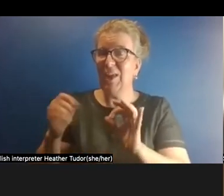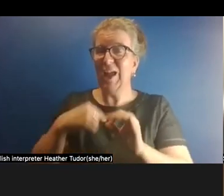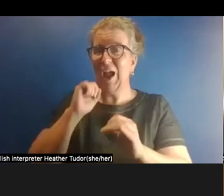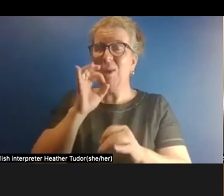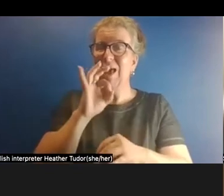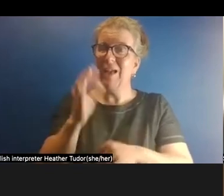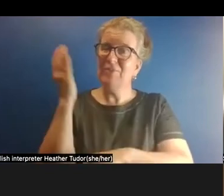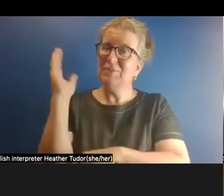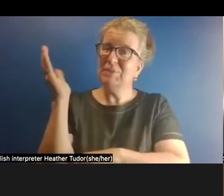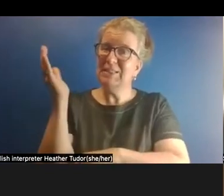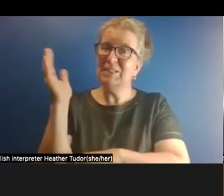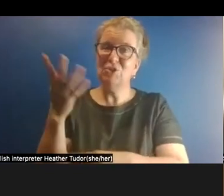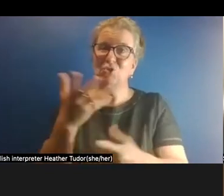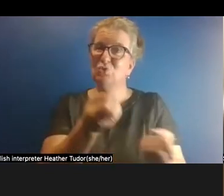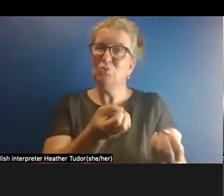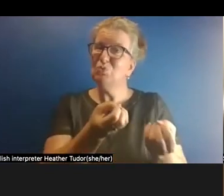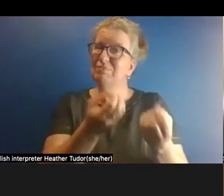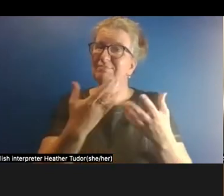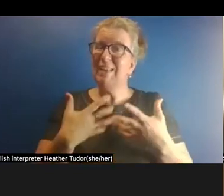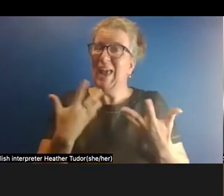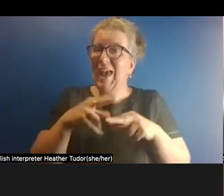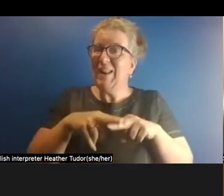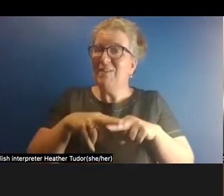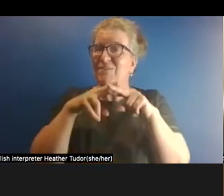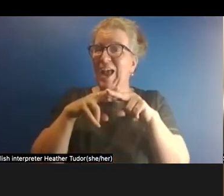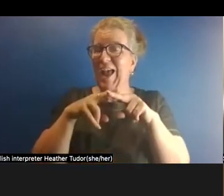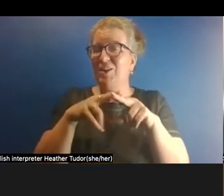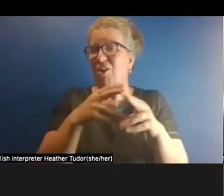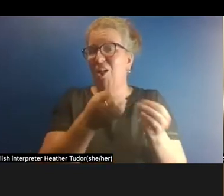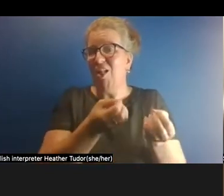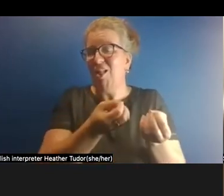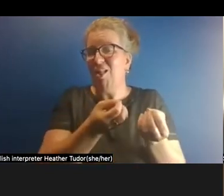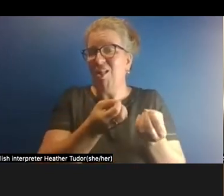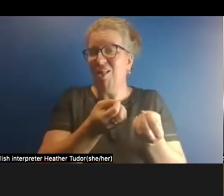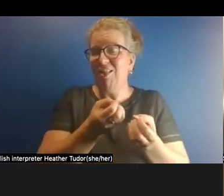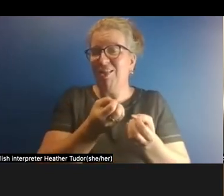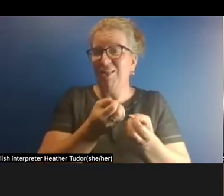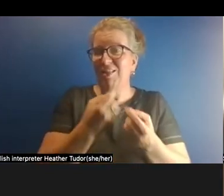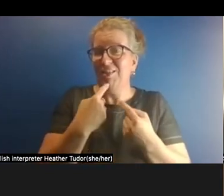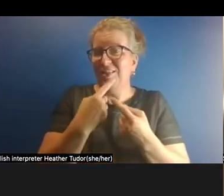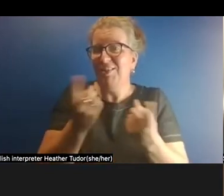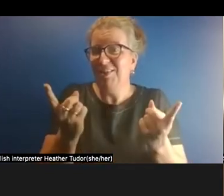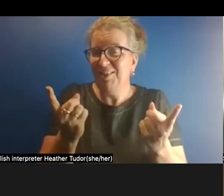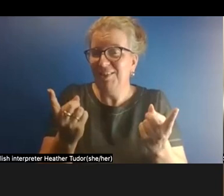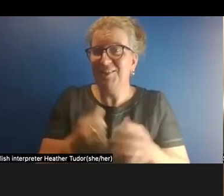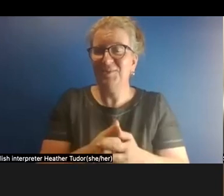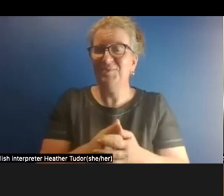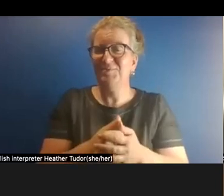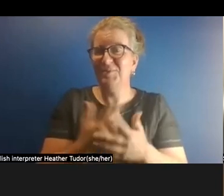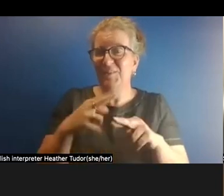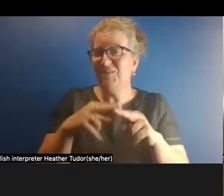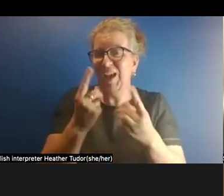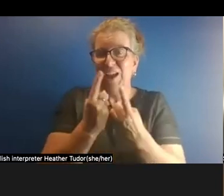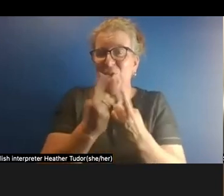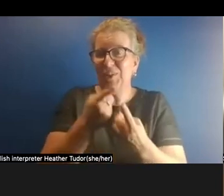say any final things you would like to kind of put out yeah, say any final things you want to say,